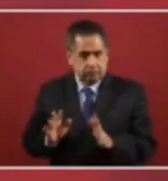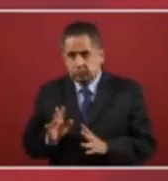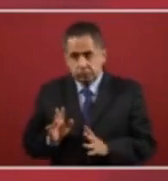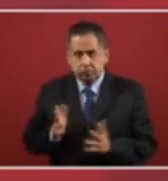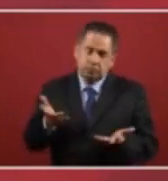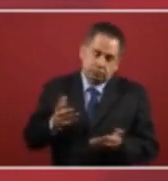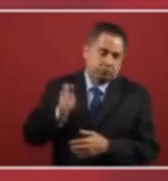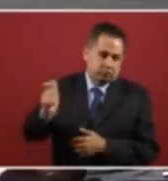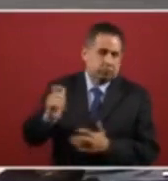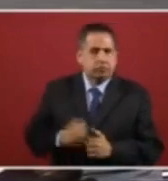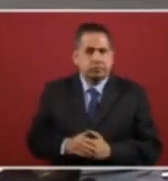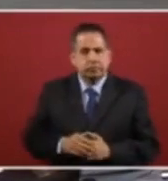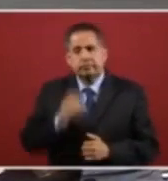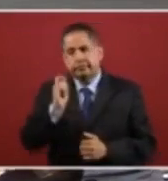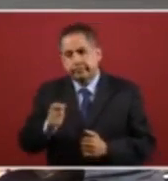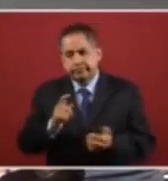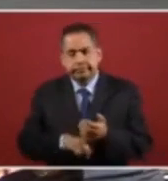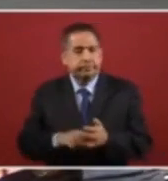voluntary